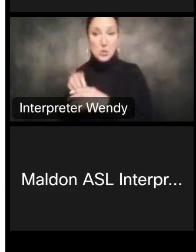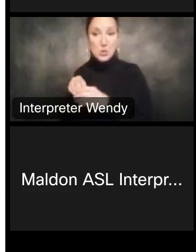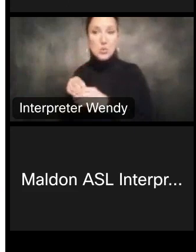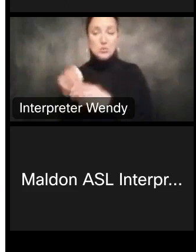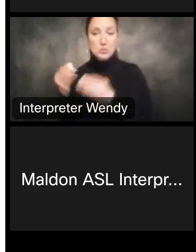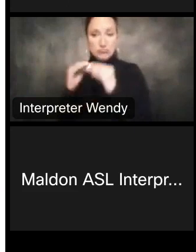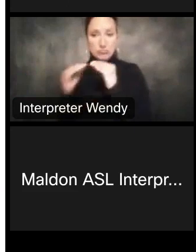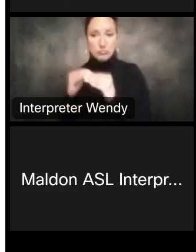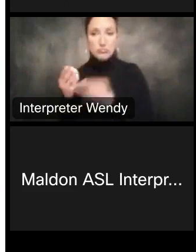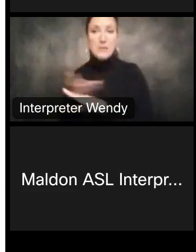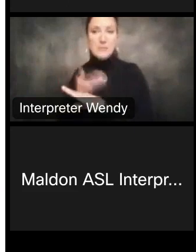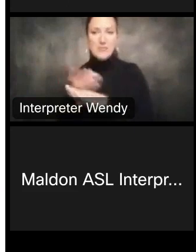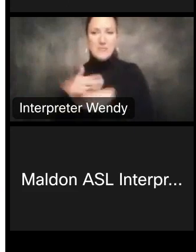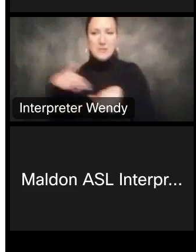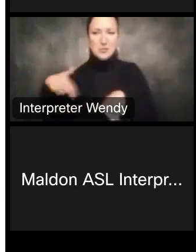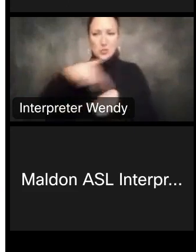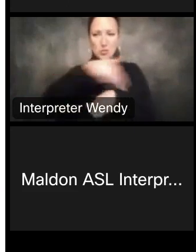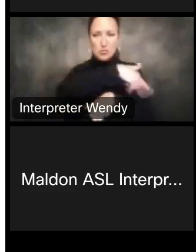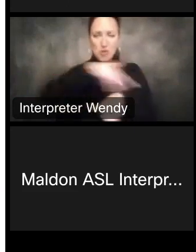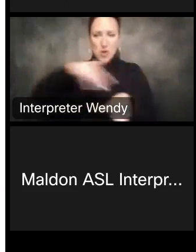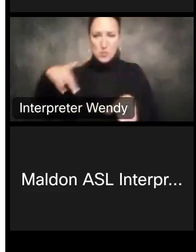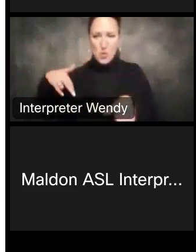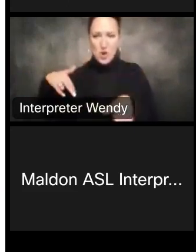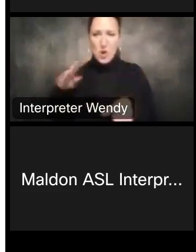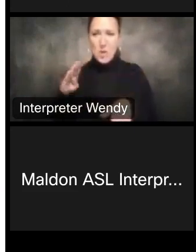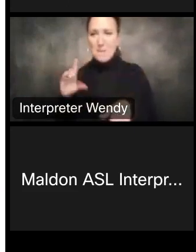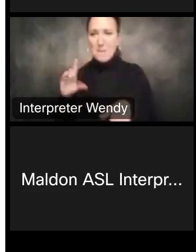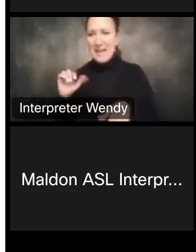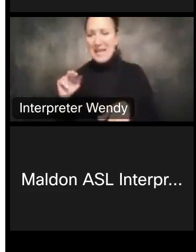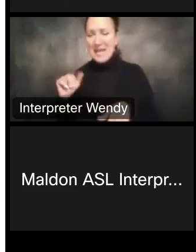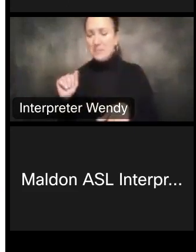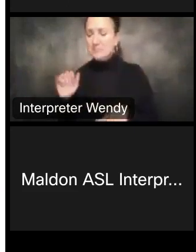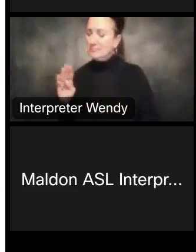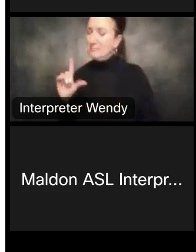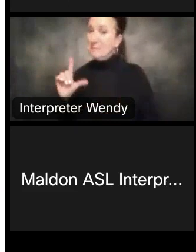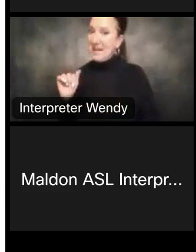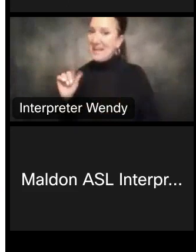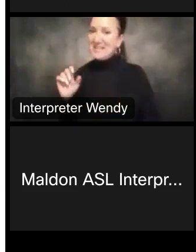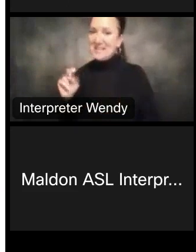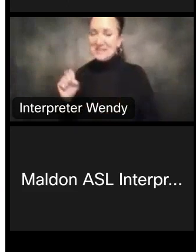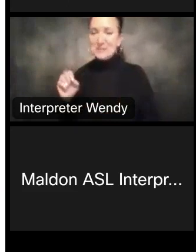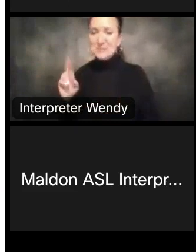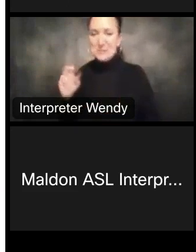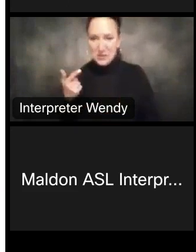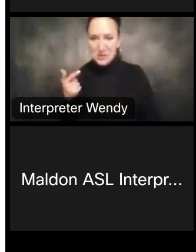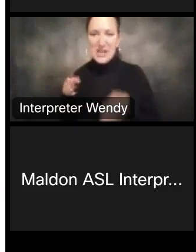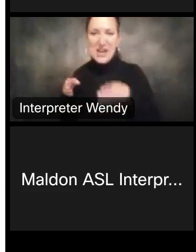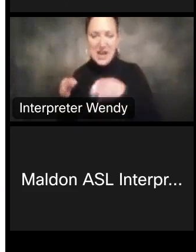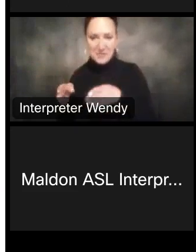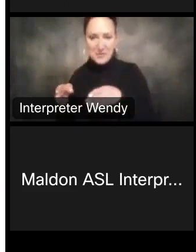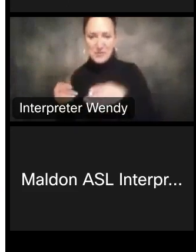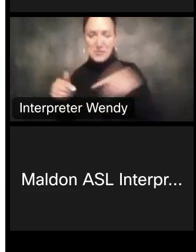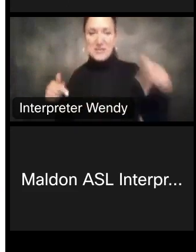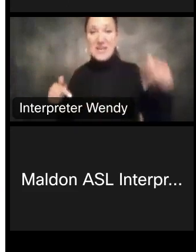those crosswalks on Bladensburg Avenue, and so that would allow users of that facility on Montana Avenue to get